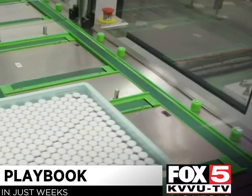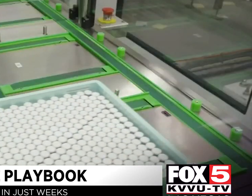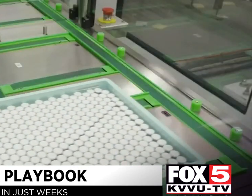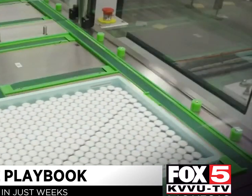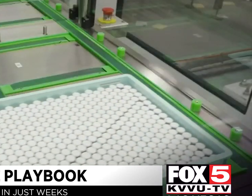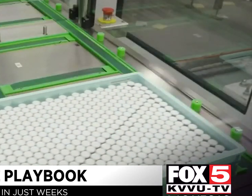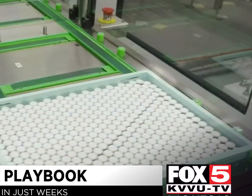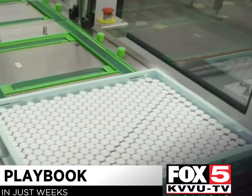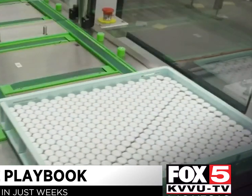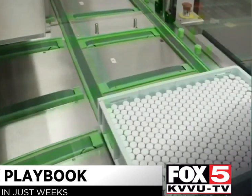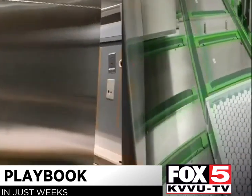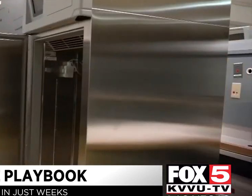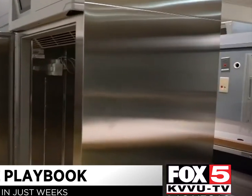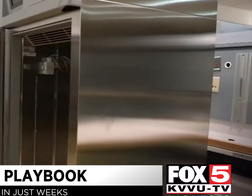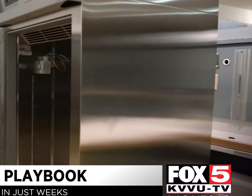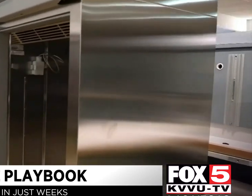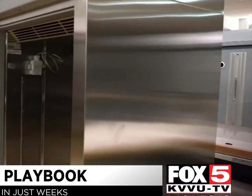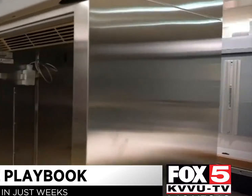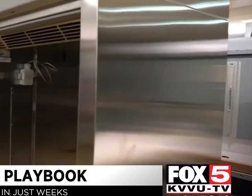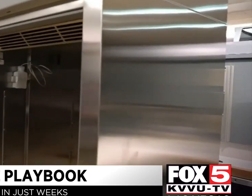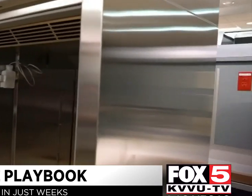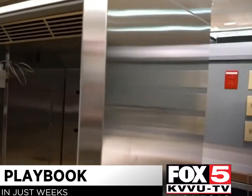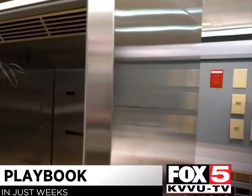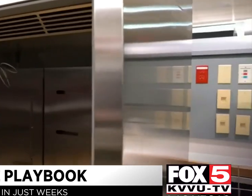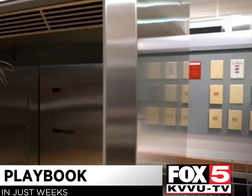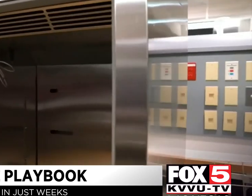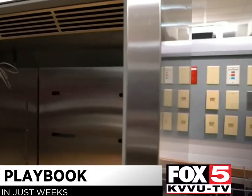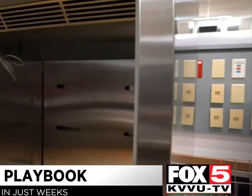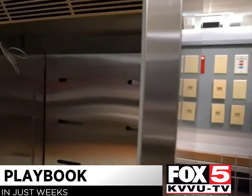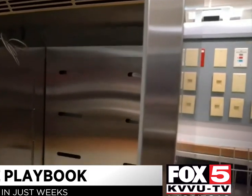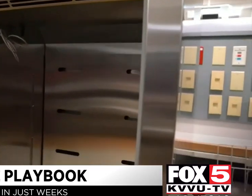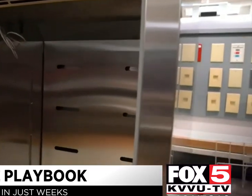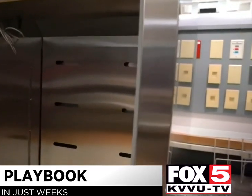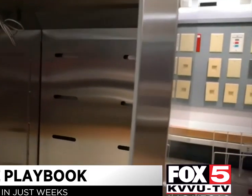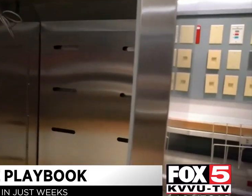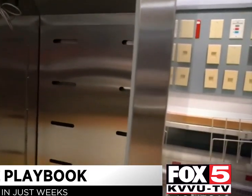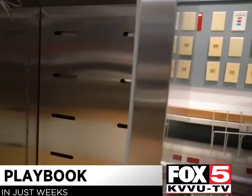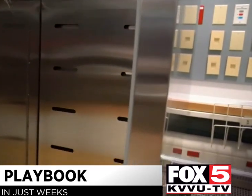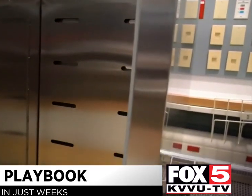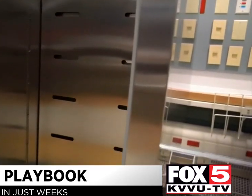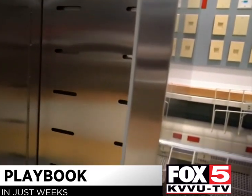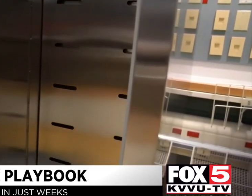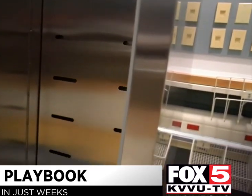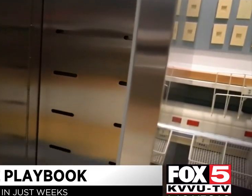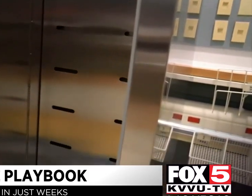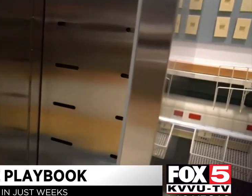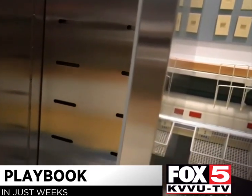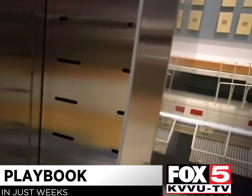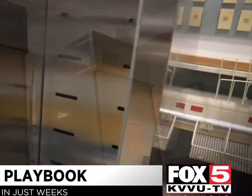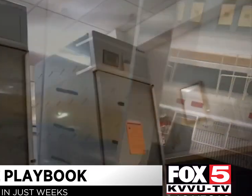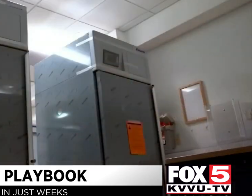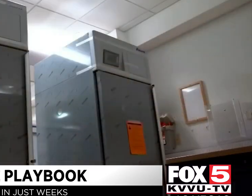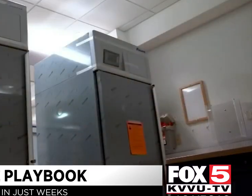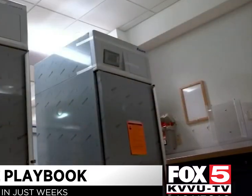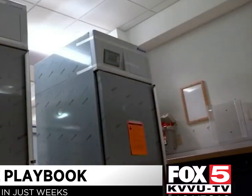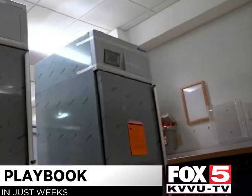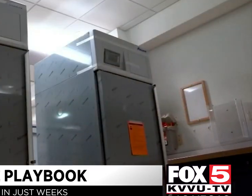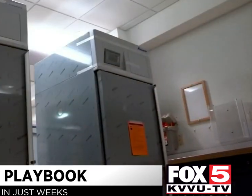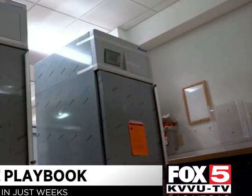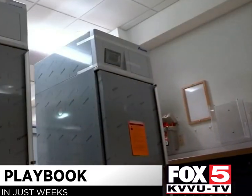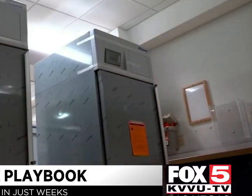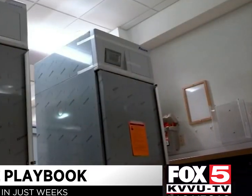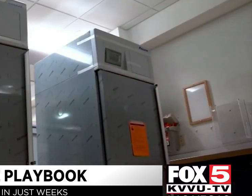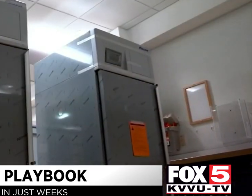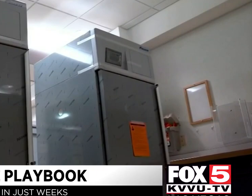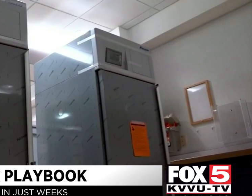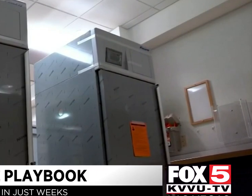haven't heard from him in a long time. Now, this as his vaccination team talked about getting a vaccine out to many of you.